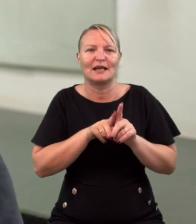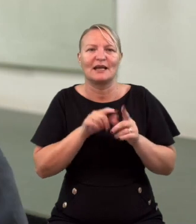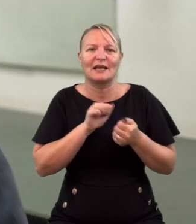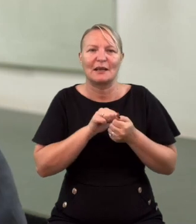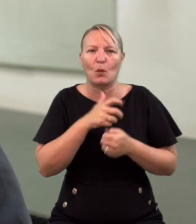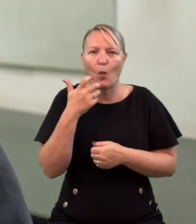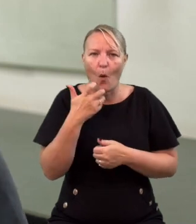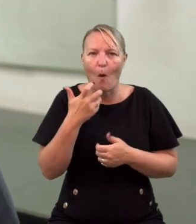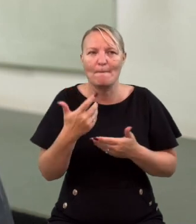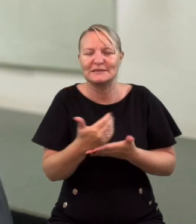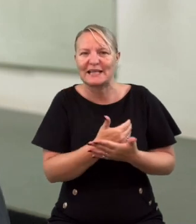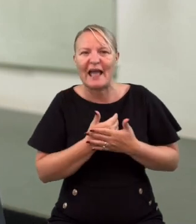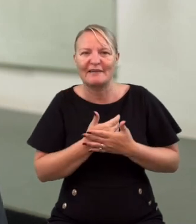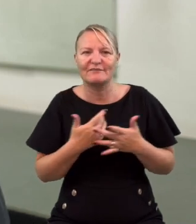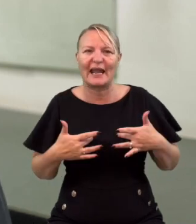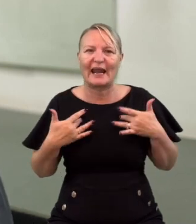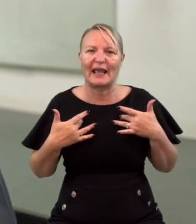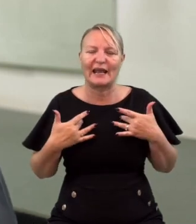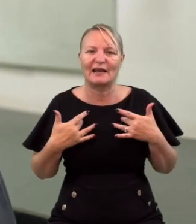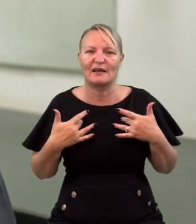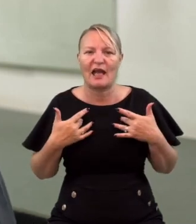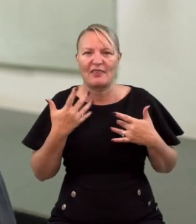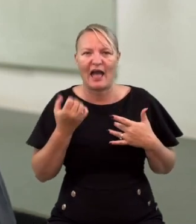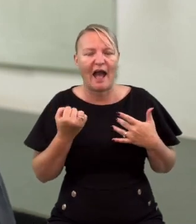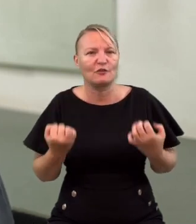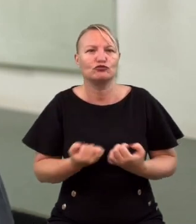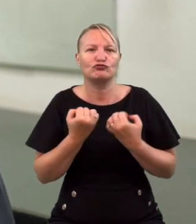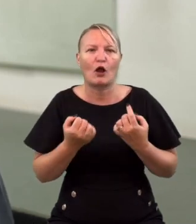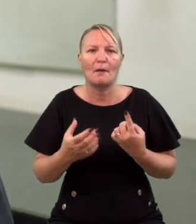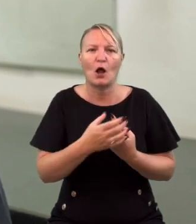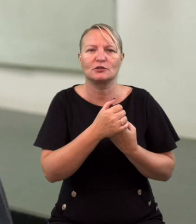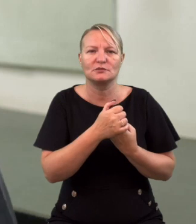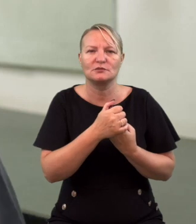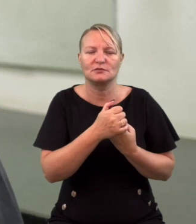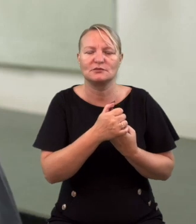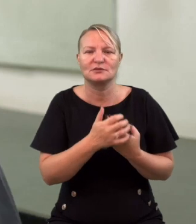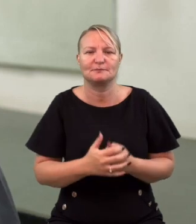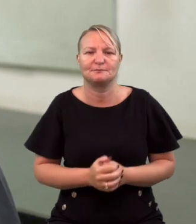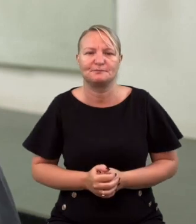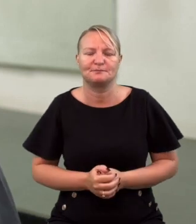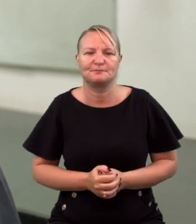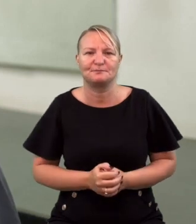him warm and keeps him safe. And they've got like such a strong bond together.